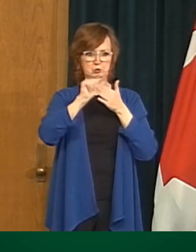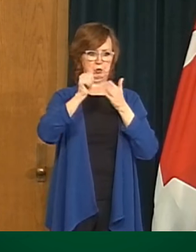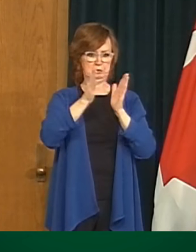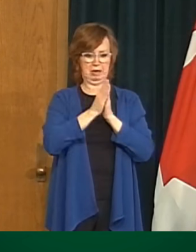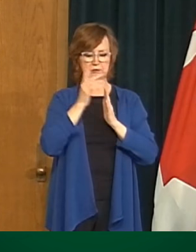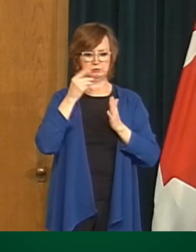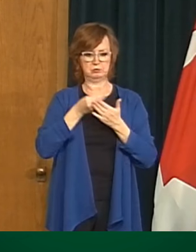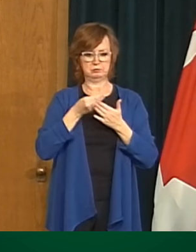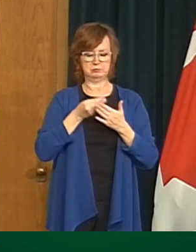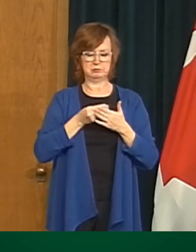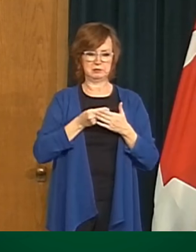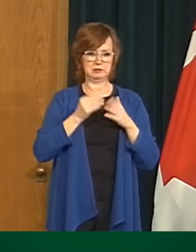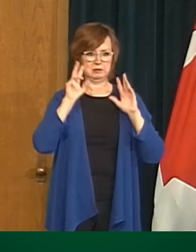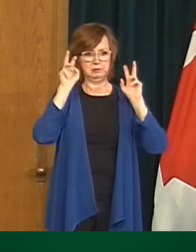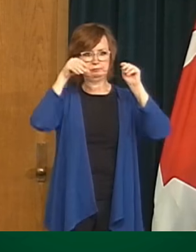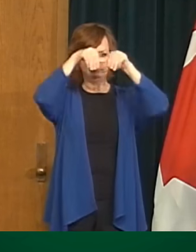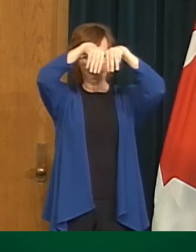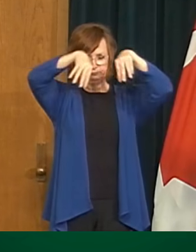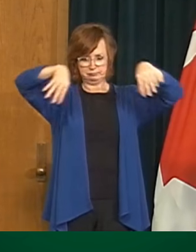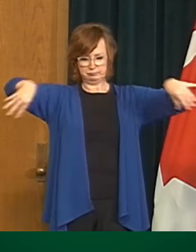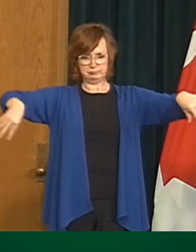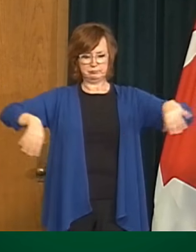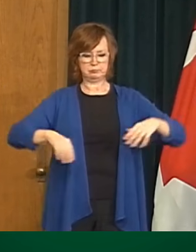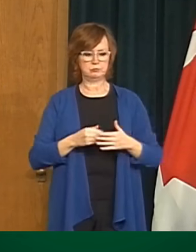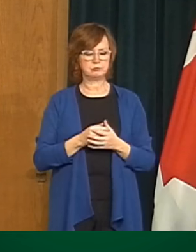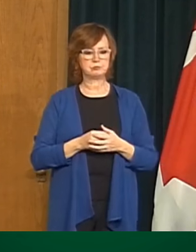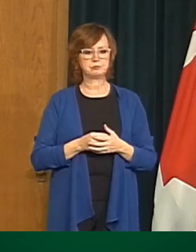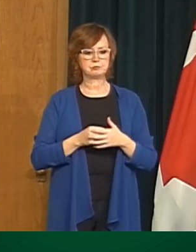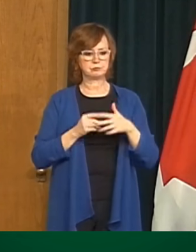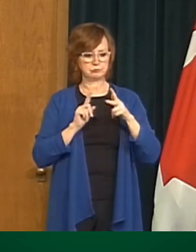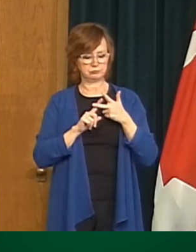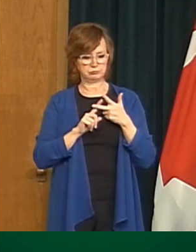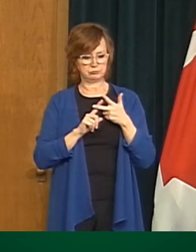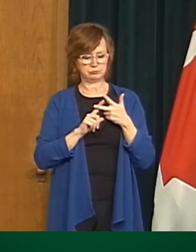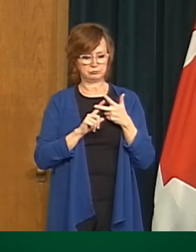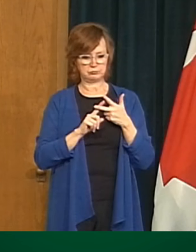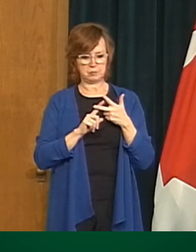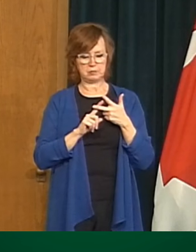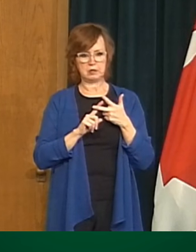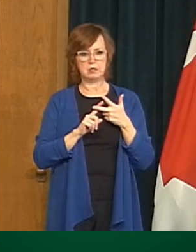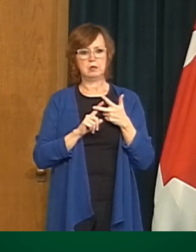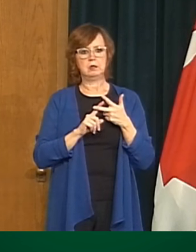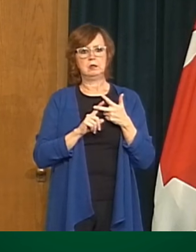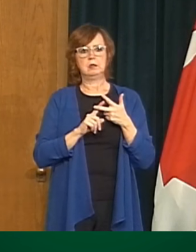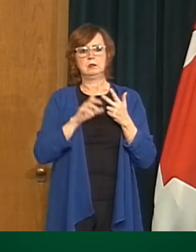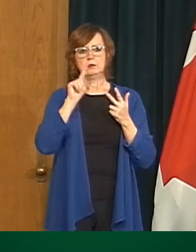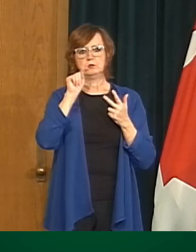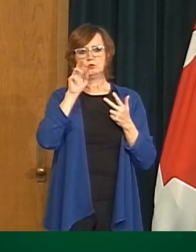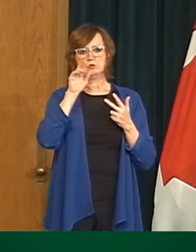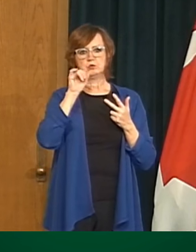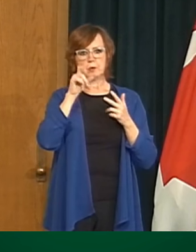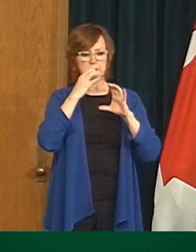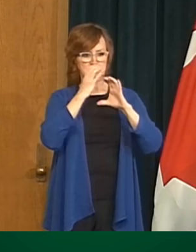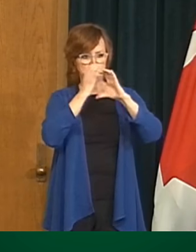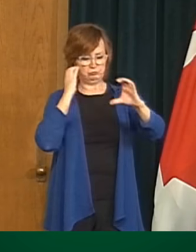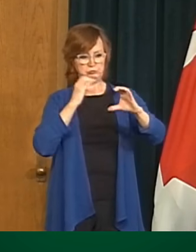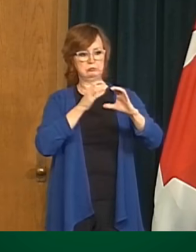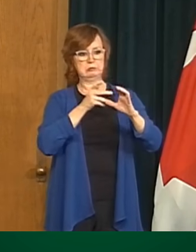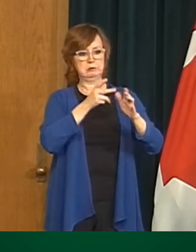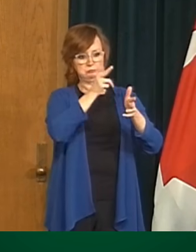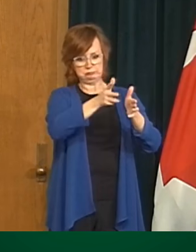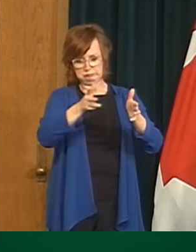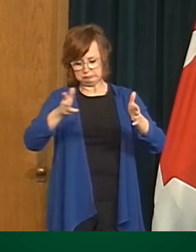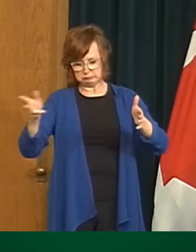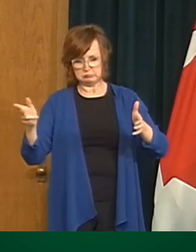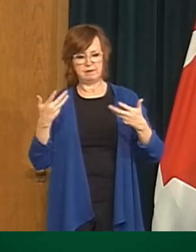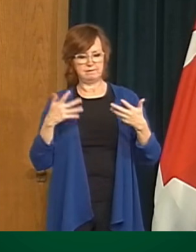would so like to categorize it as that. We've provided a number of self-isolation units, both in existing housing stock that we have